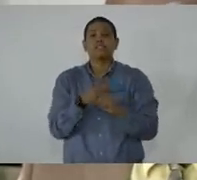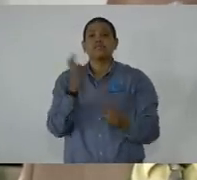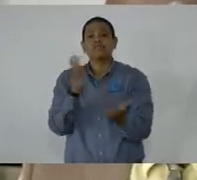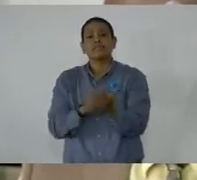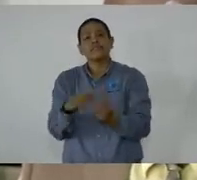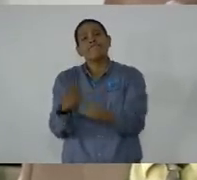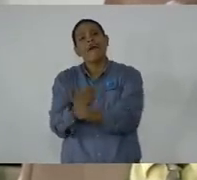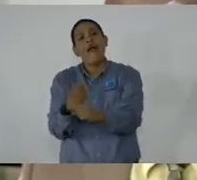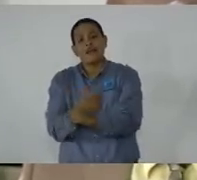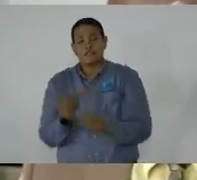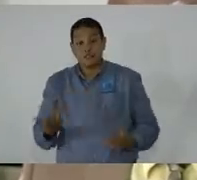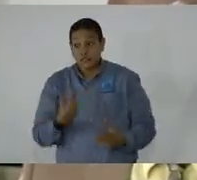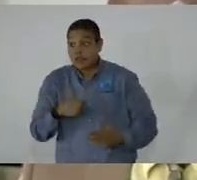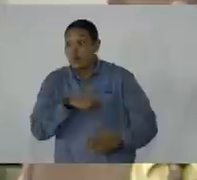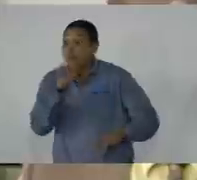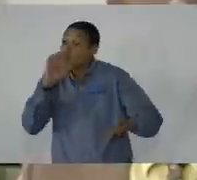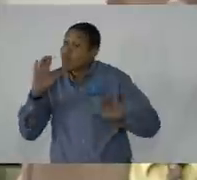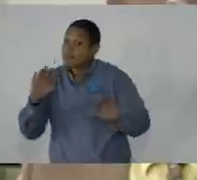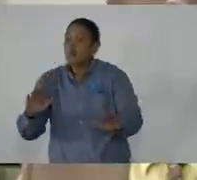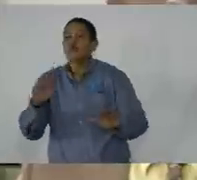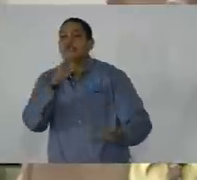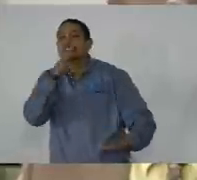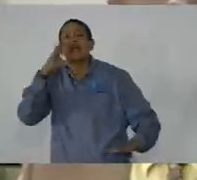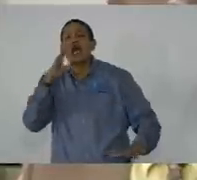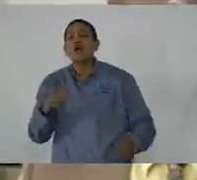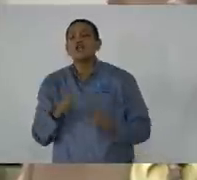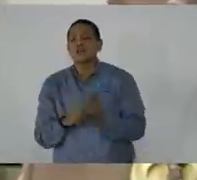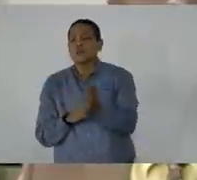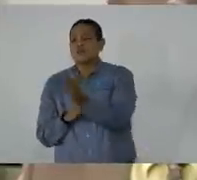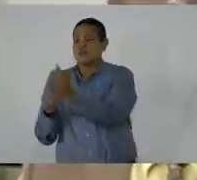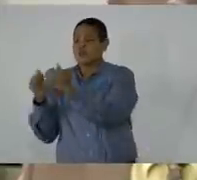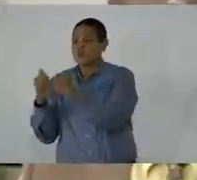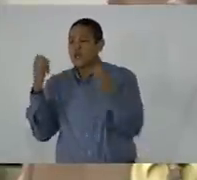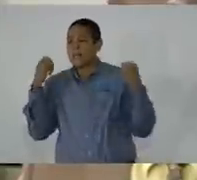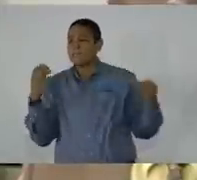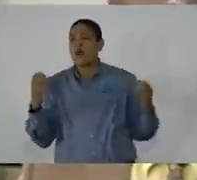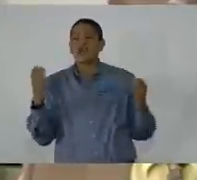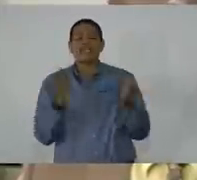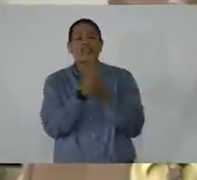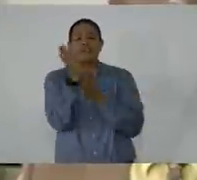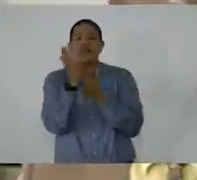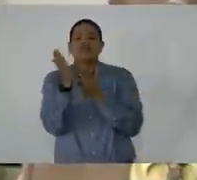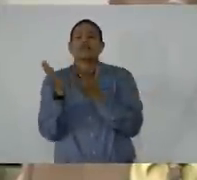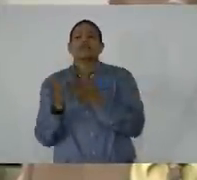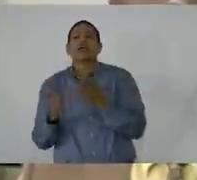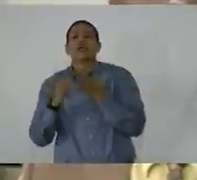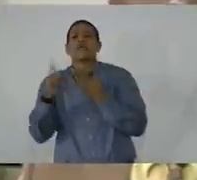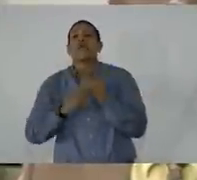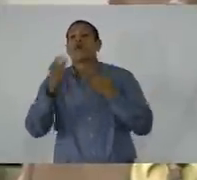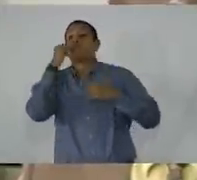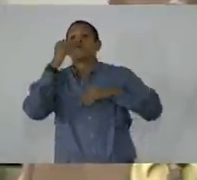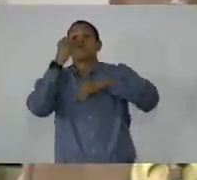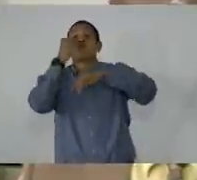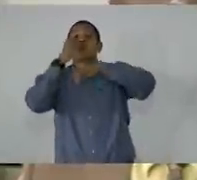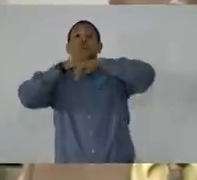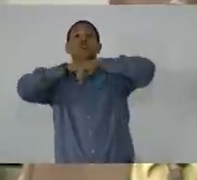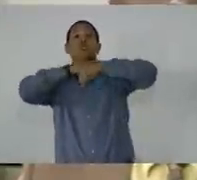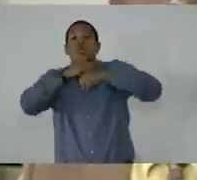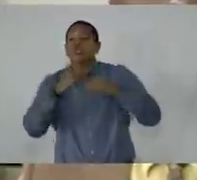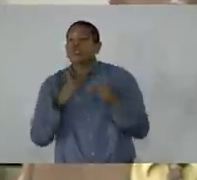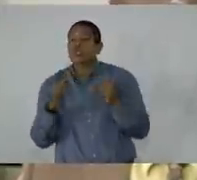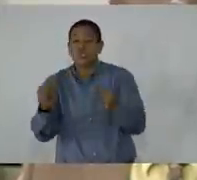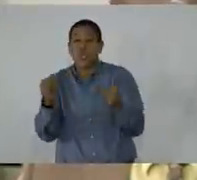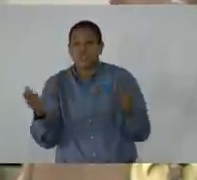fight as we push agriculture and fisheries with a multifaceted program and food security strategy to